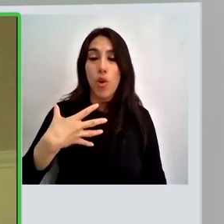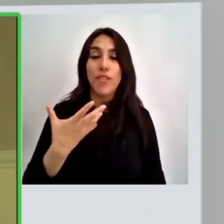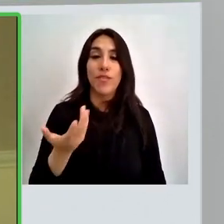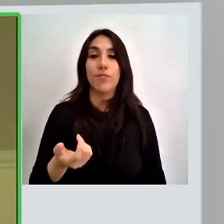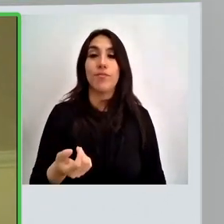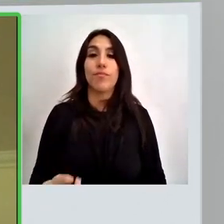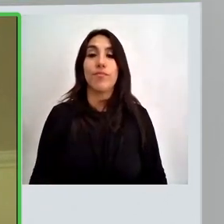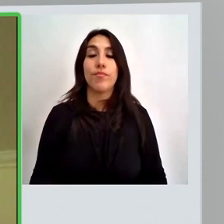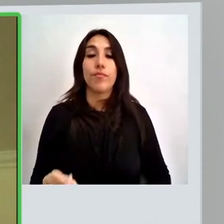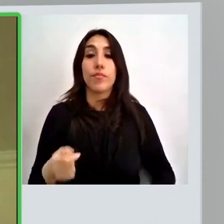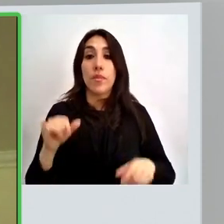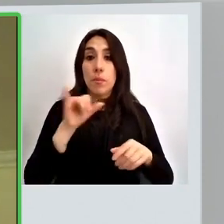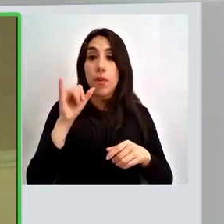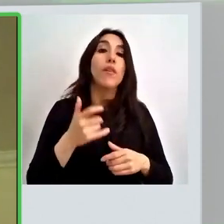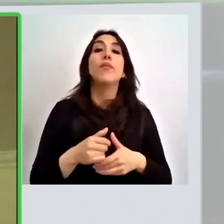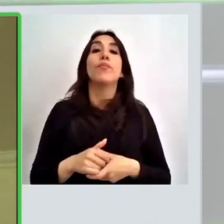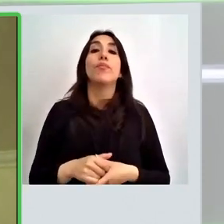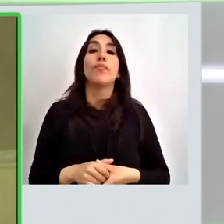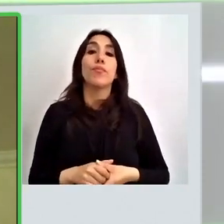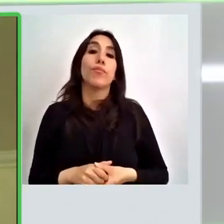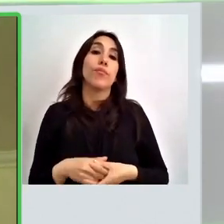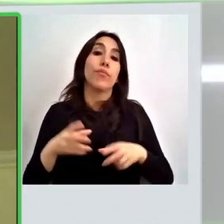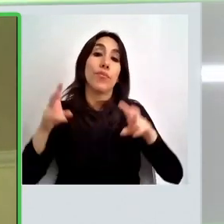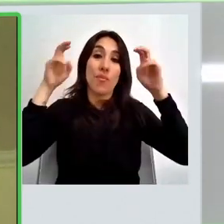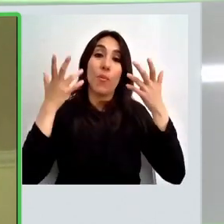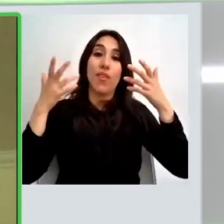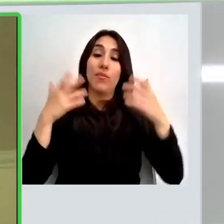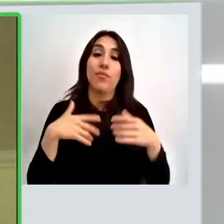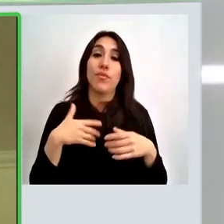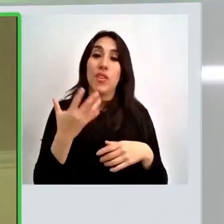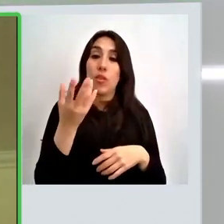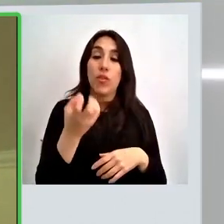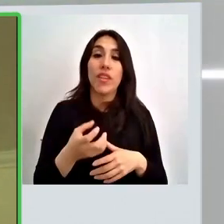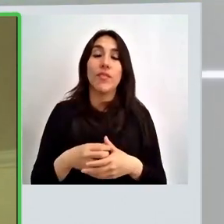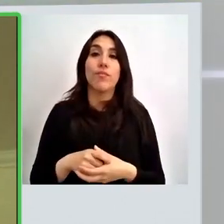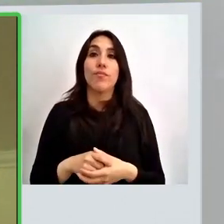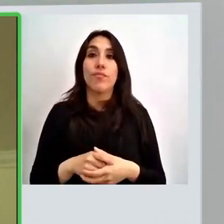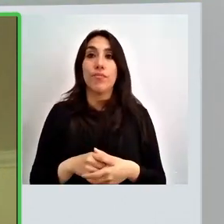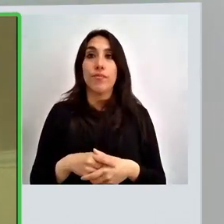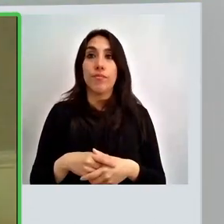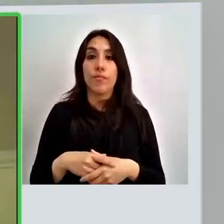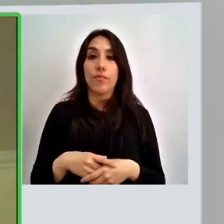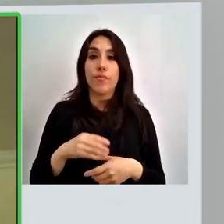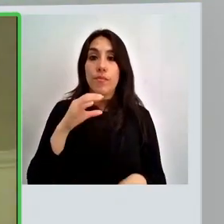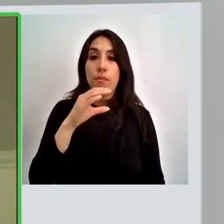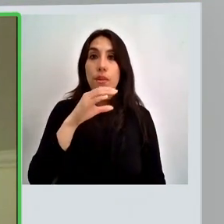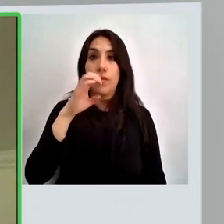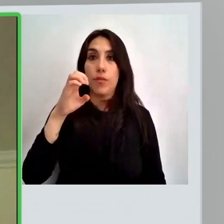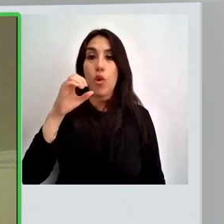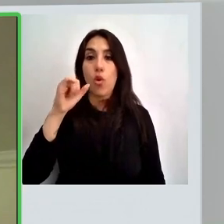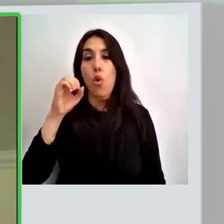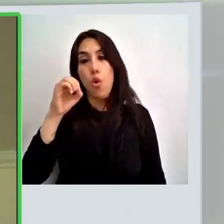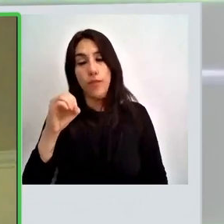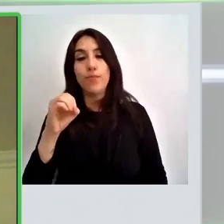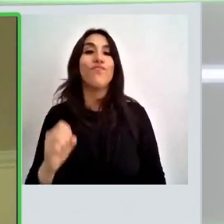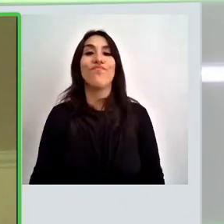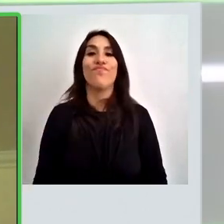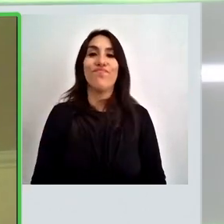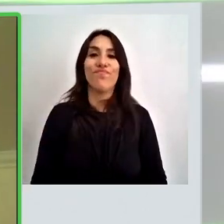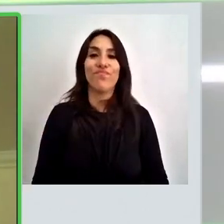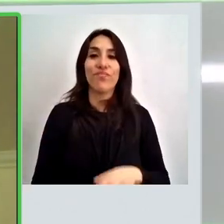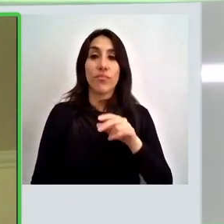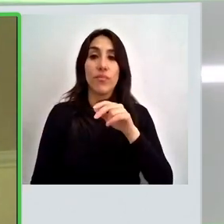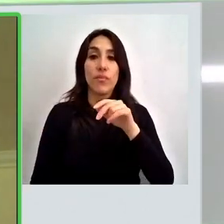CEO of Walgreens told me that that was their most productive work site in